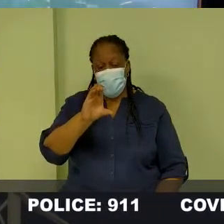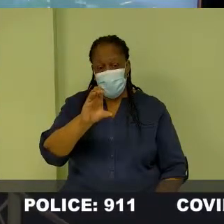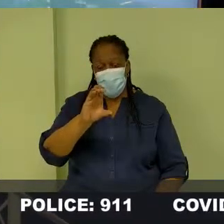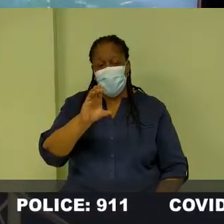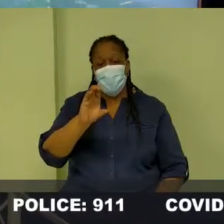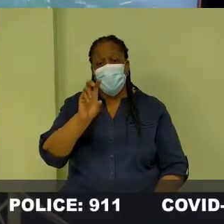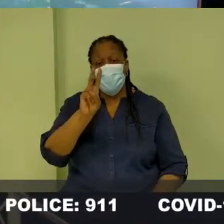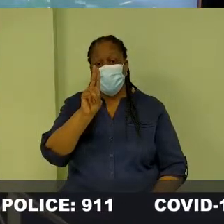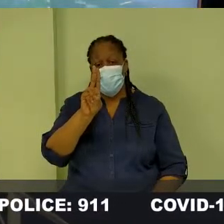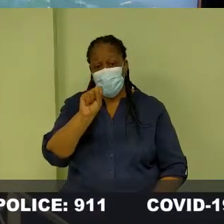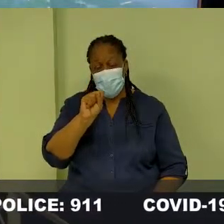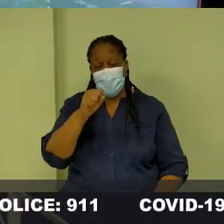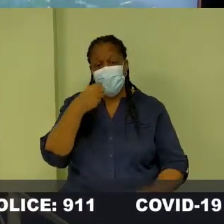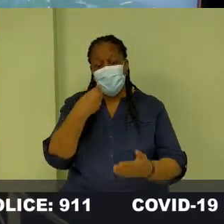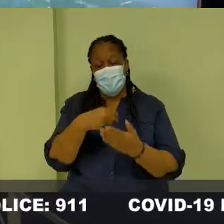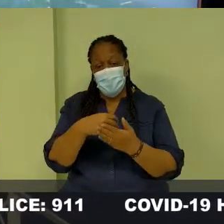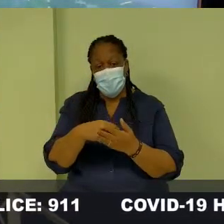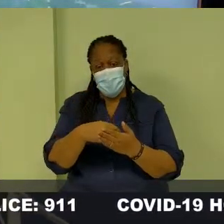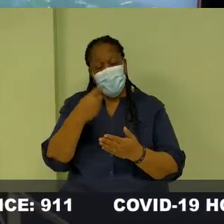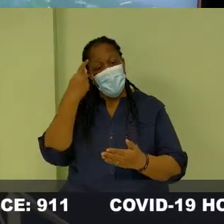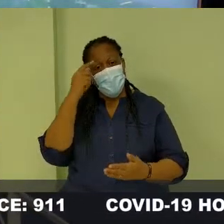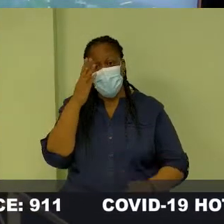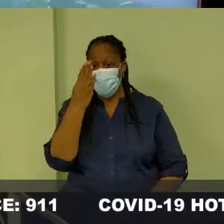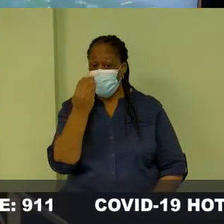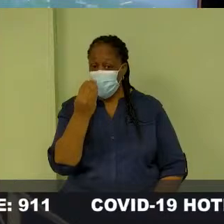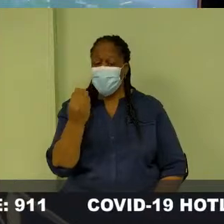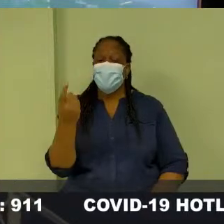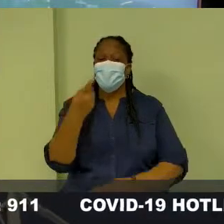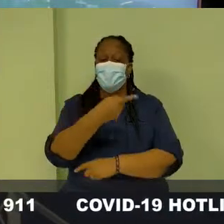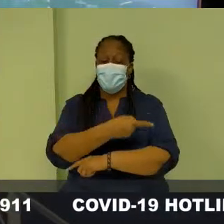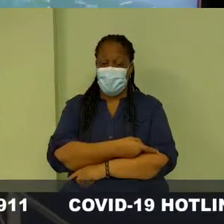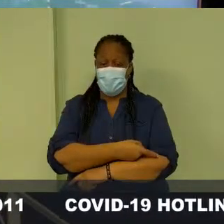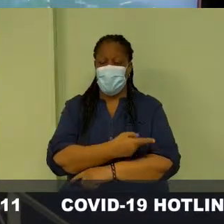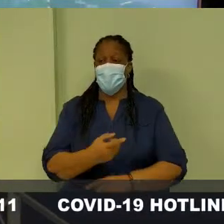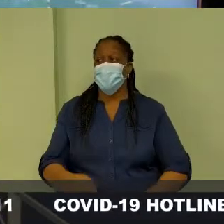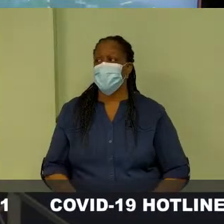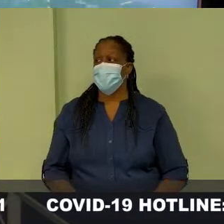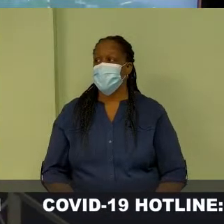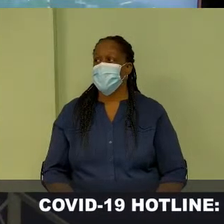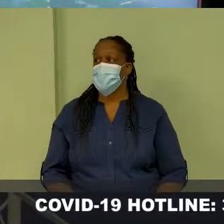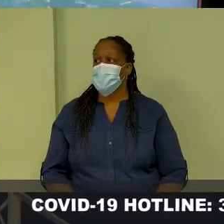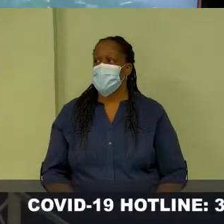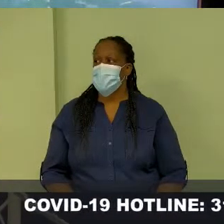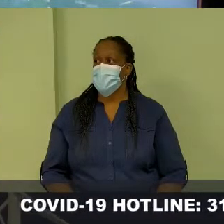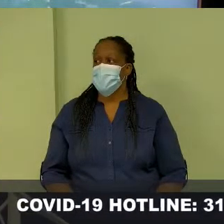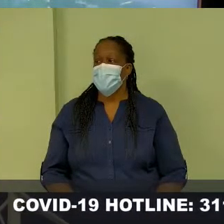of 14 days. Yes, and then of course there is a